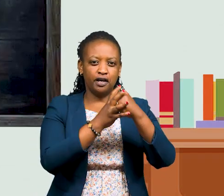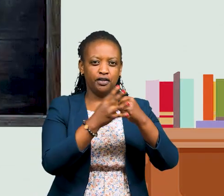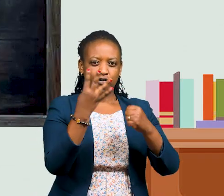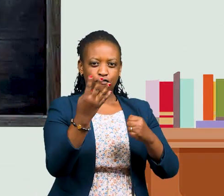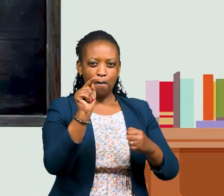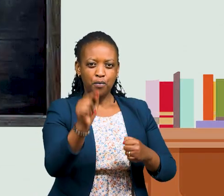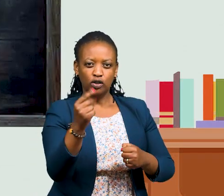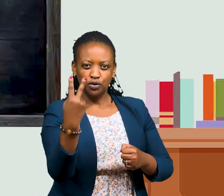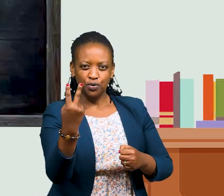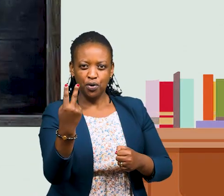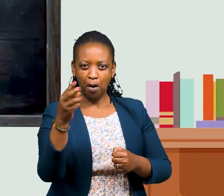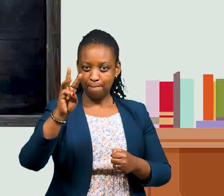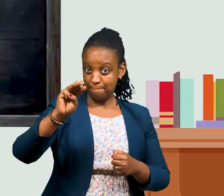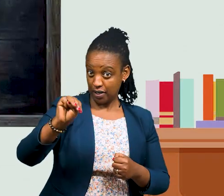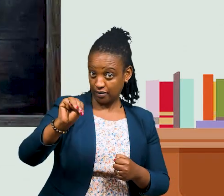is